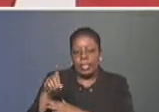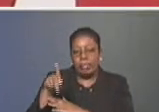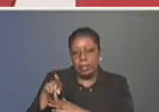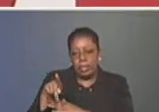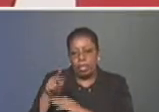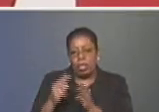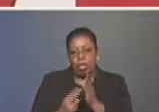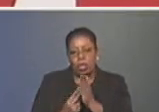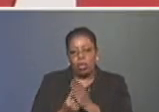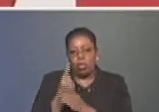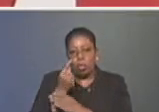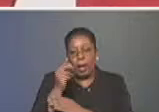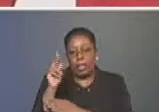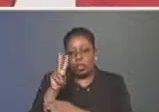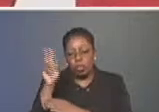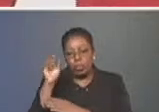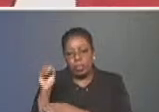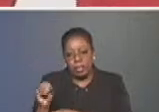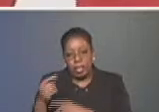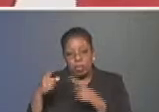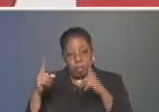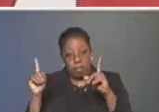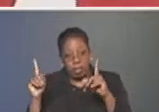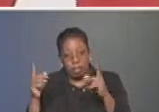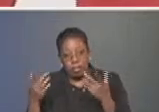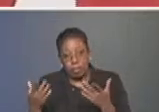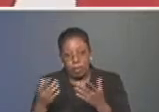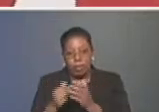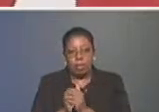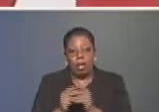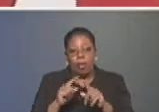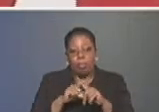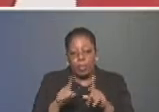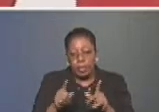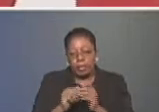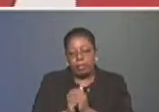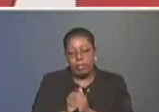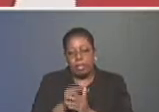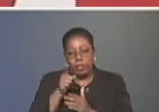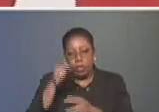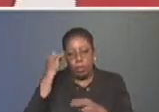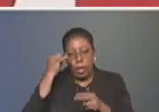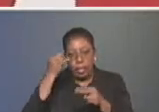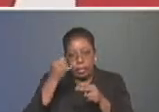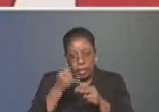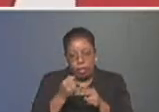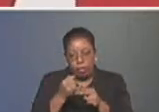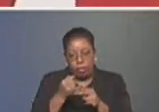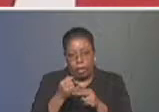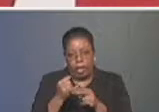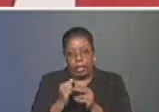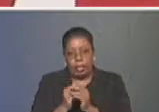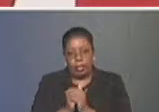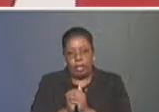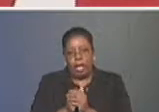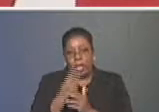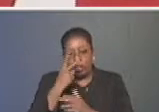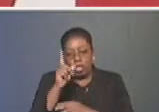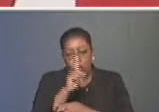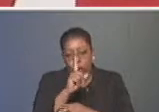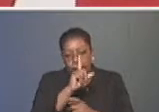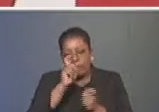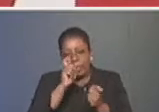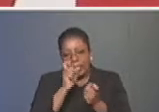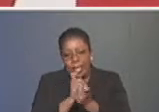2%, and so we were successful. But if you identify, when you extract where that growth